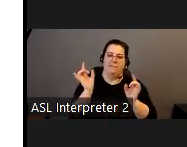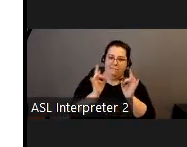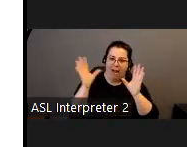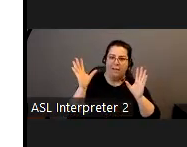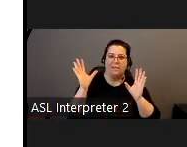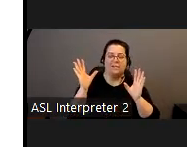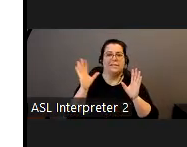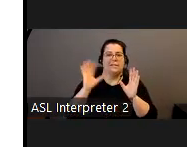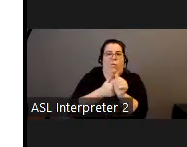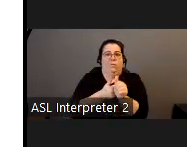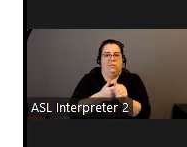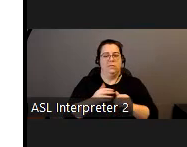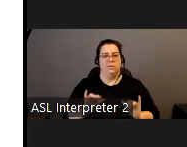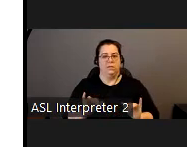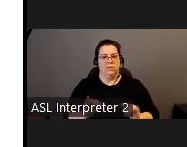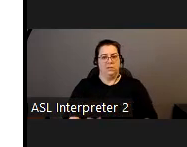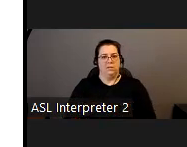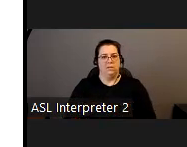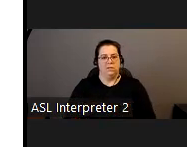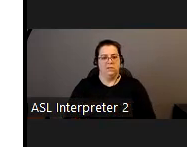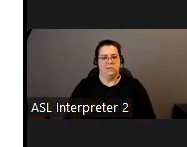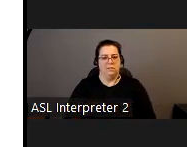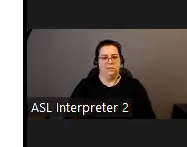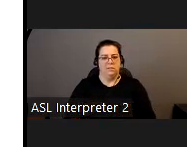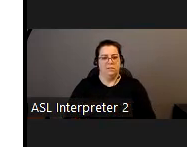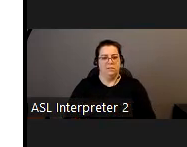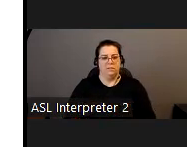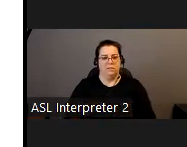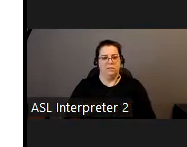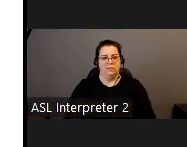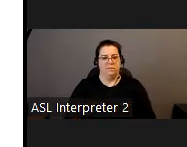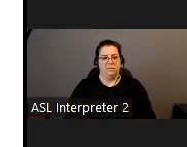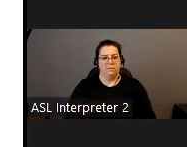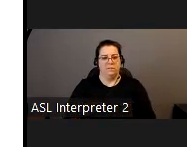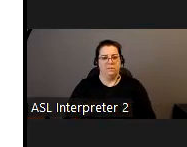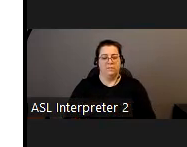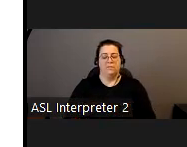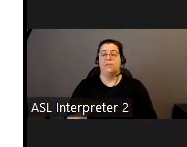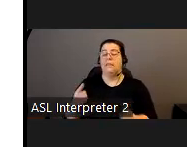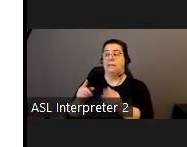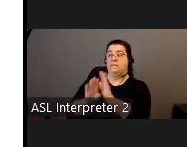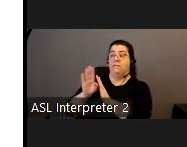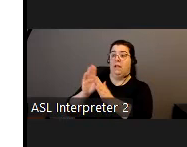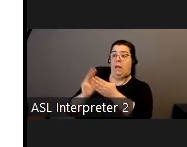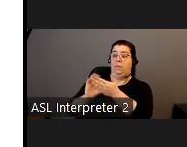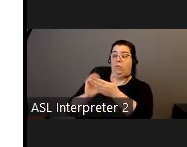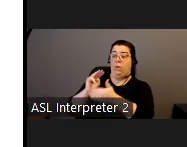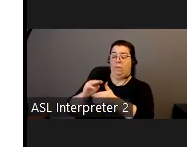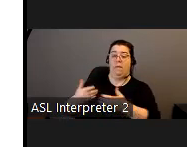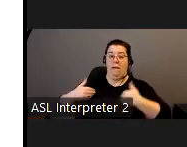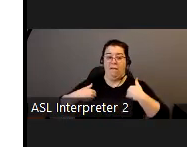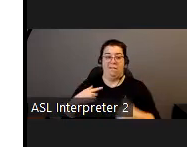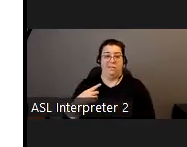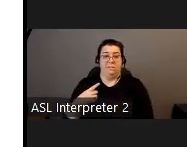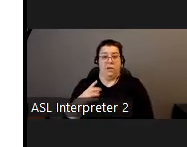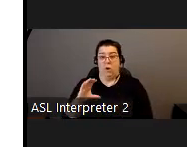like? This is just, I'm pointing to, they've developed curriculum. Colleen Varco is one of the researchers. It's free. It's online